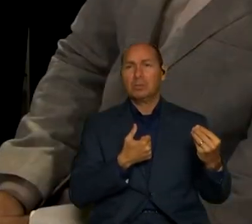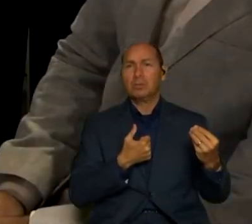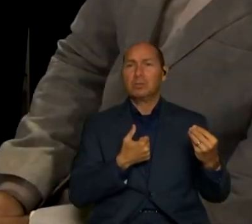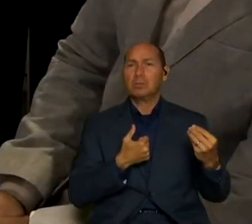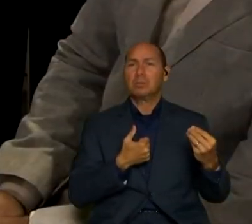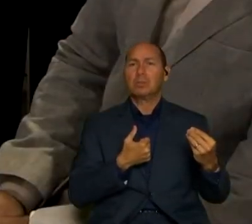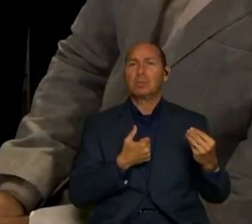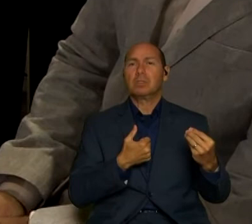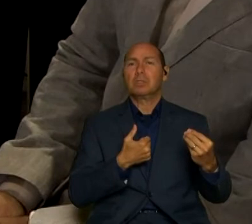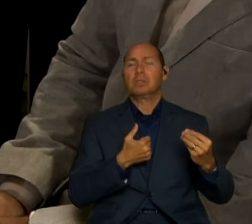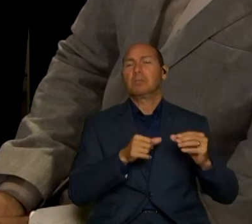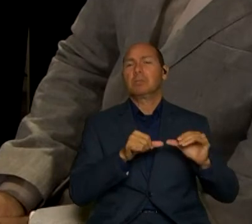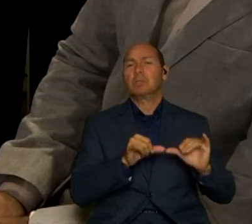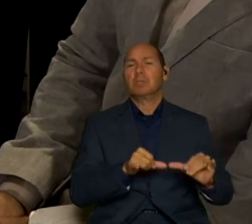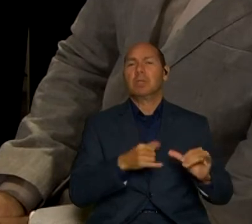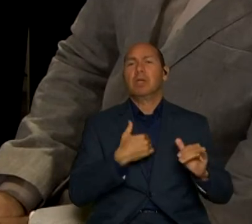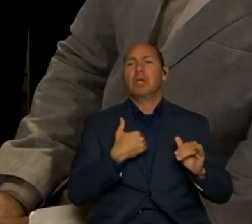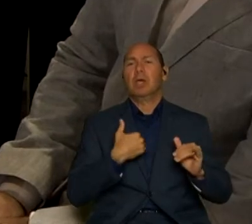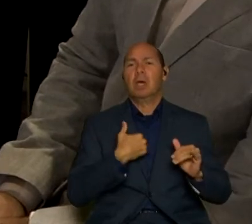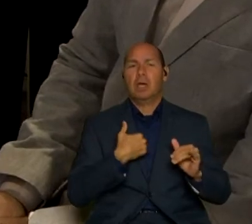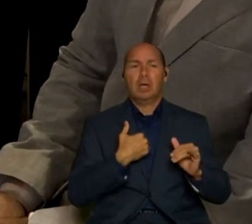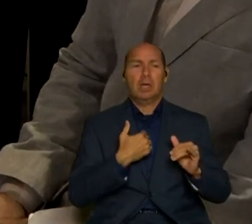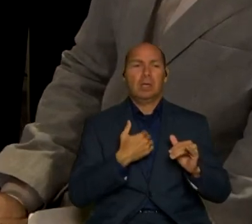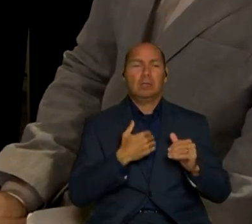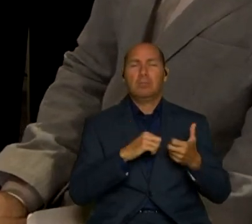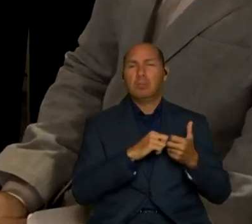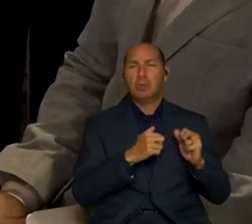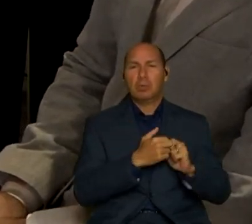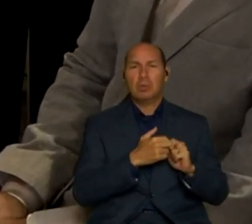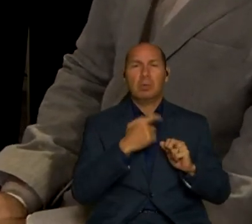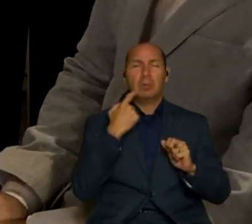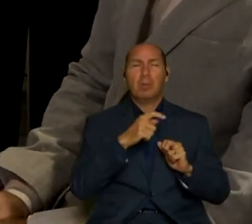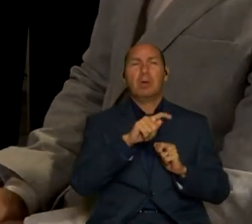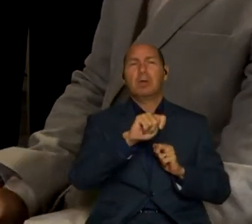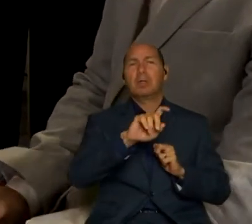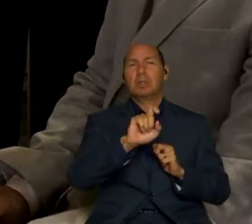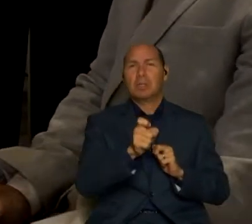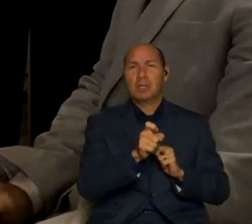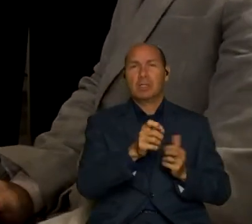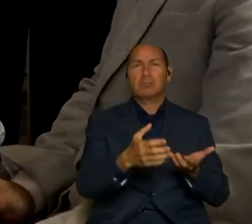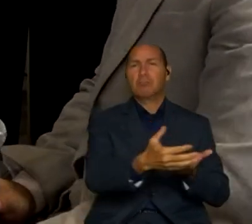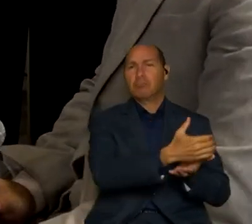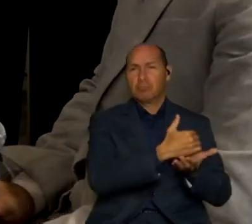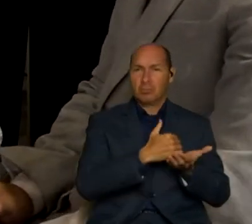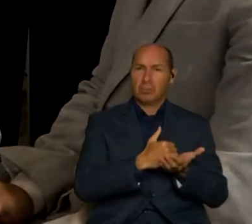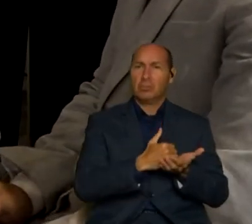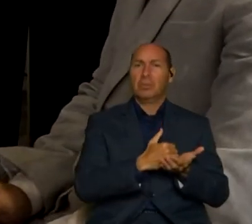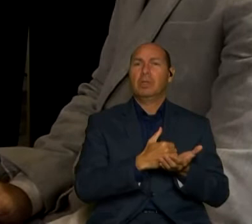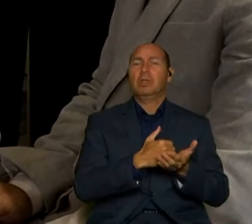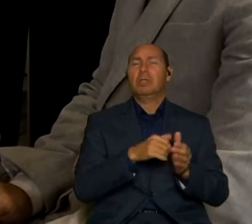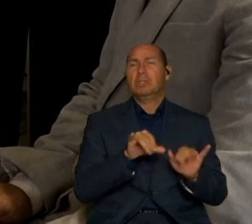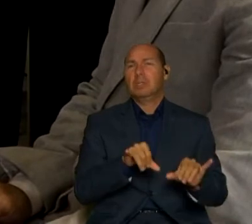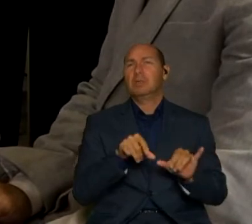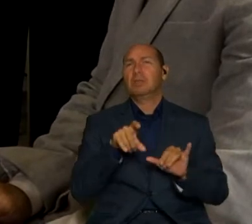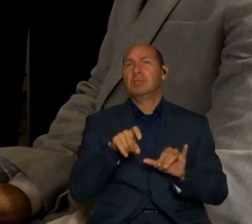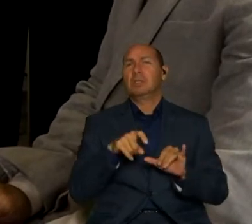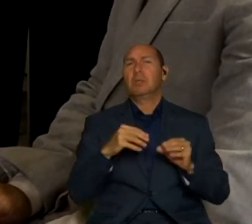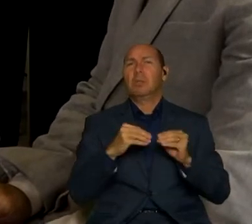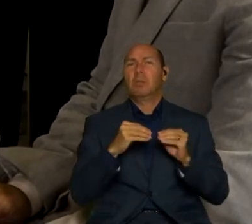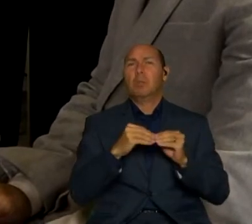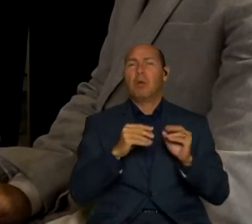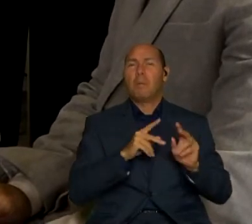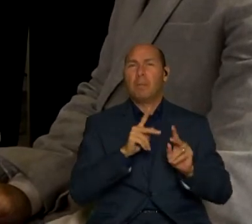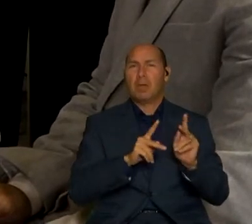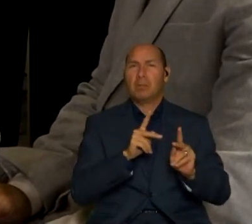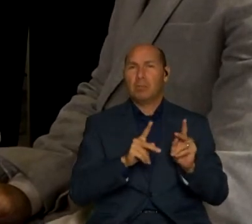some jeopardies in the tax collection efforts. We'll still need more people, even though that